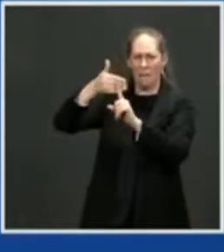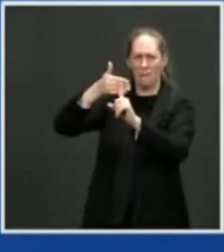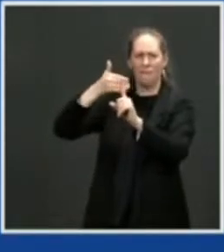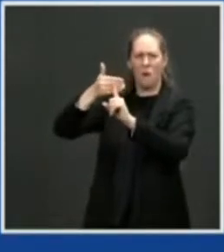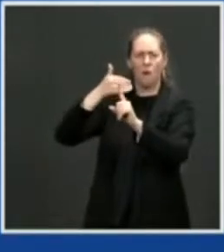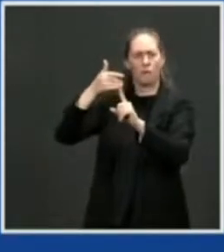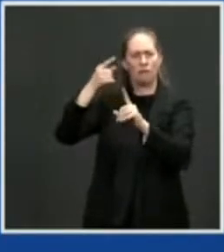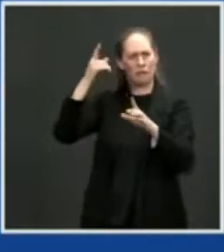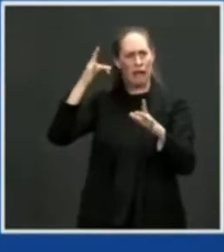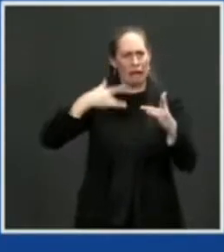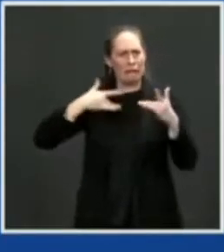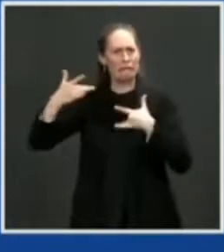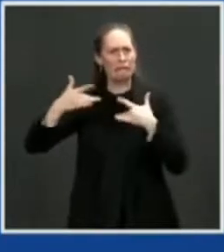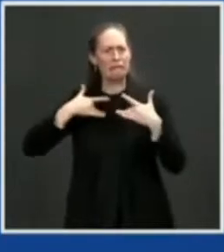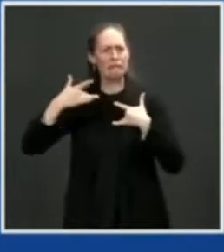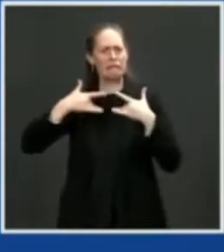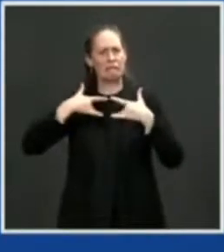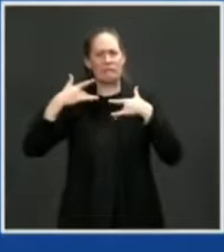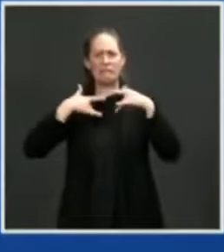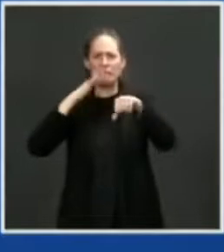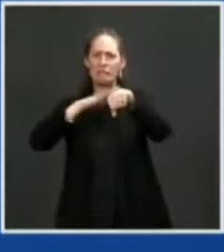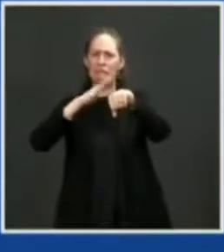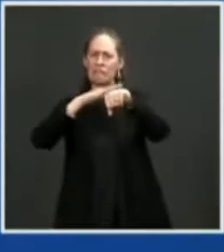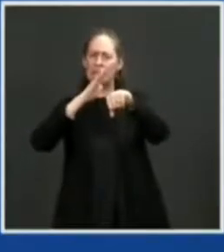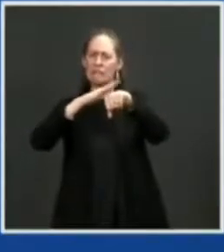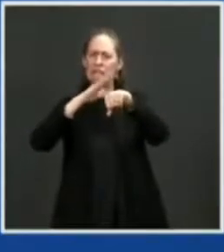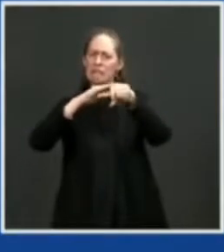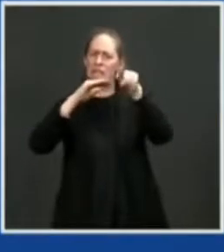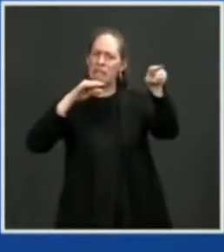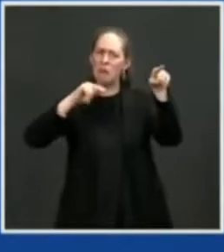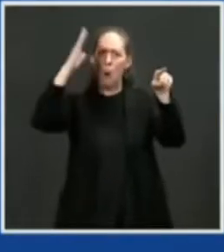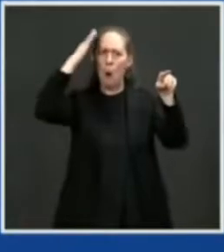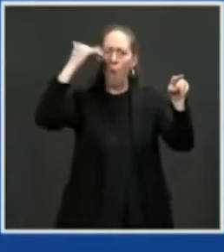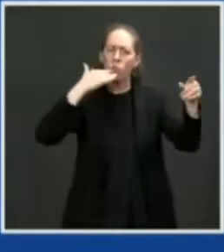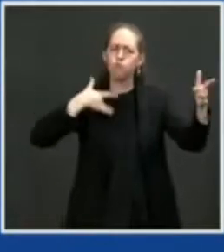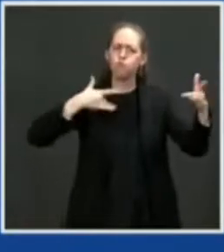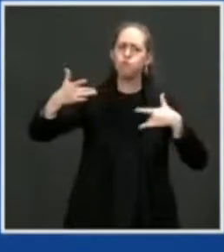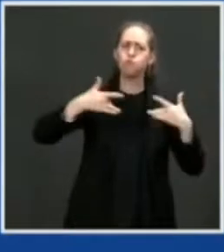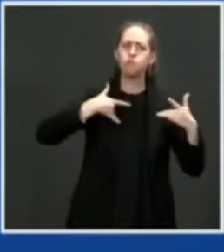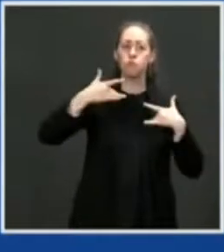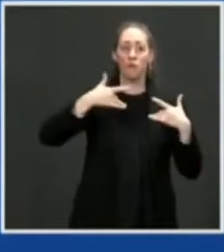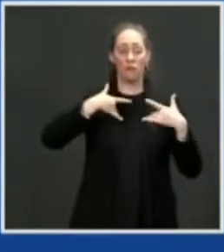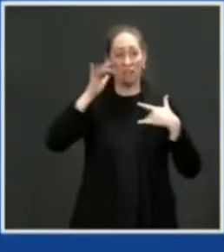was watching. Is that how you? Why you gotta assess bring up the Obama President of now? Korea? Yes,